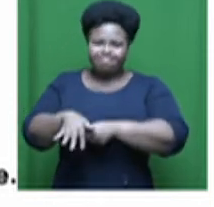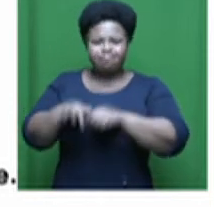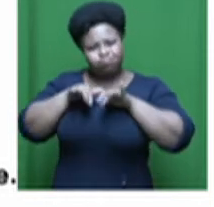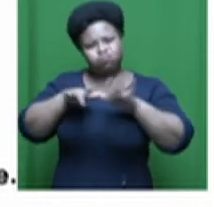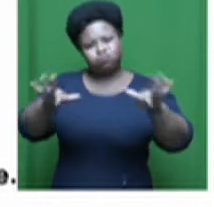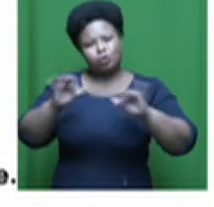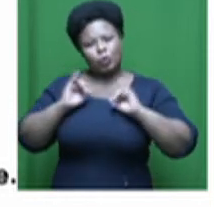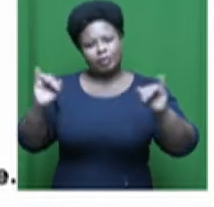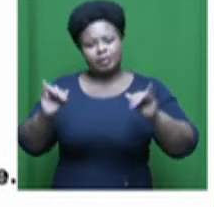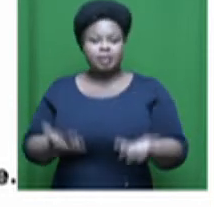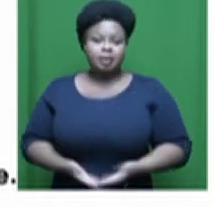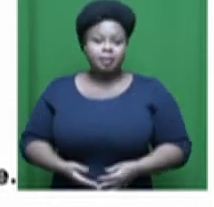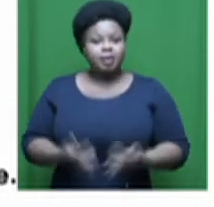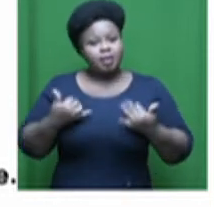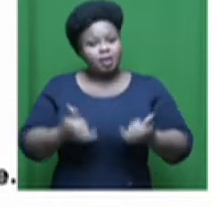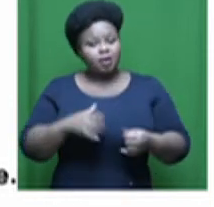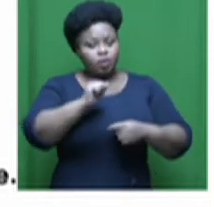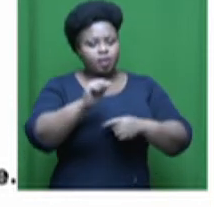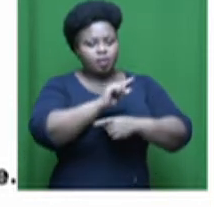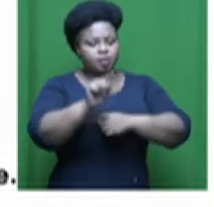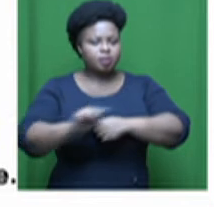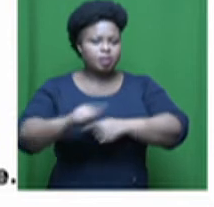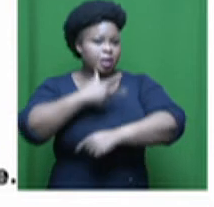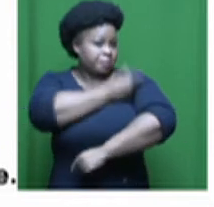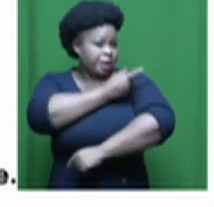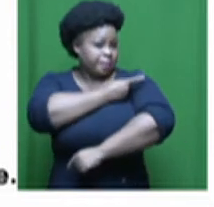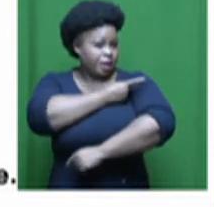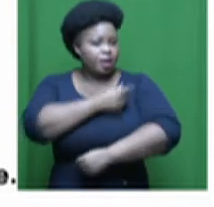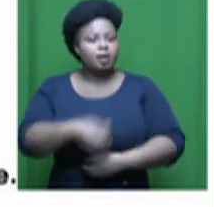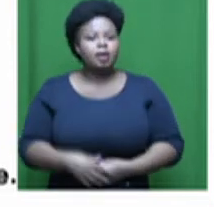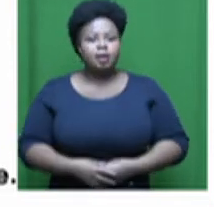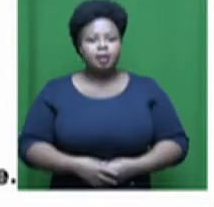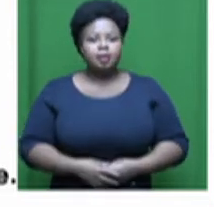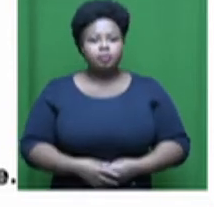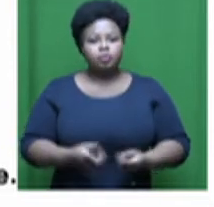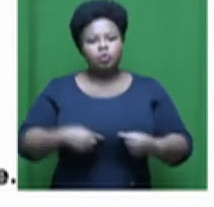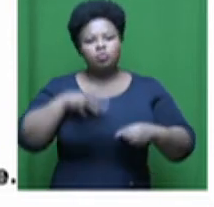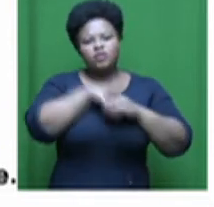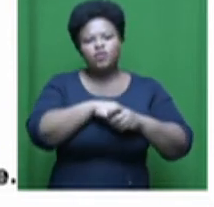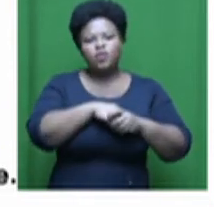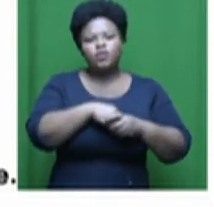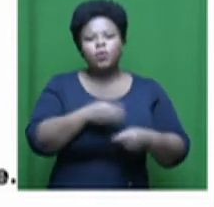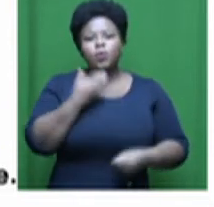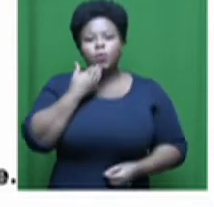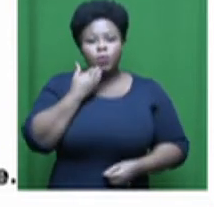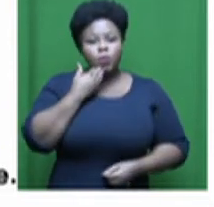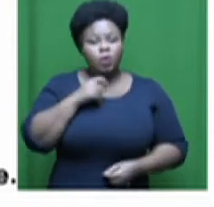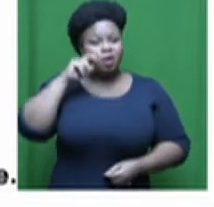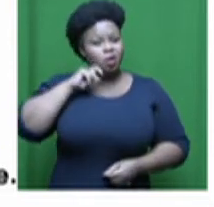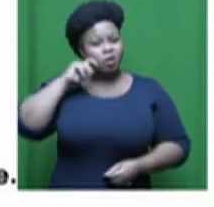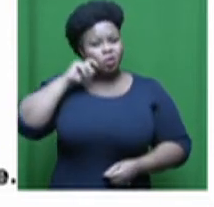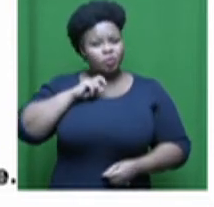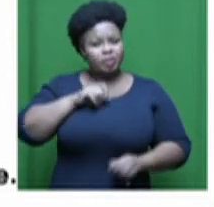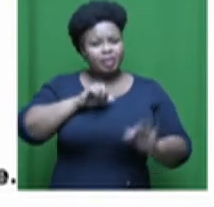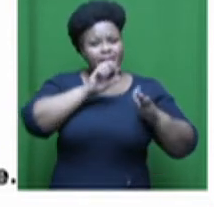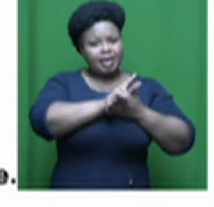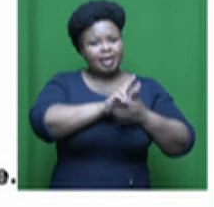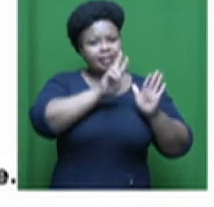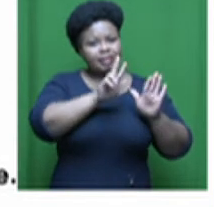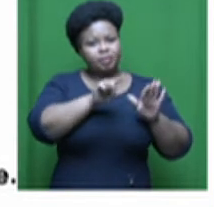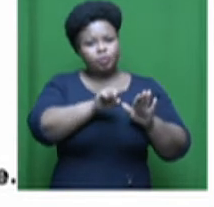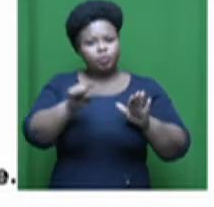that we conducted on the AstraZeneca vaccine involved enrolling adults between 18 to 65 years